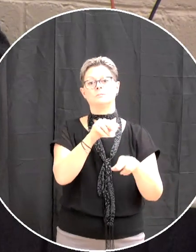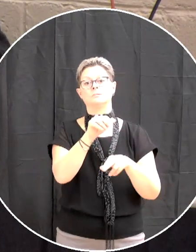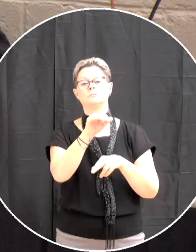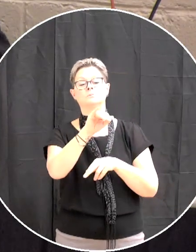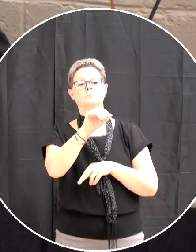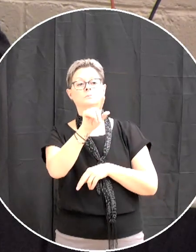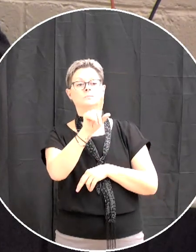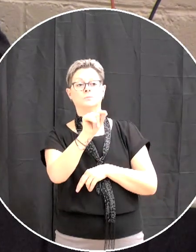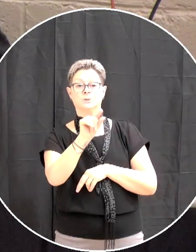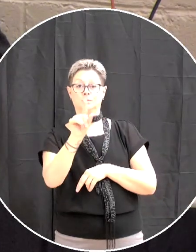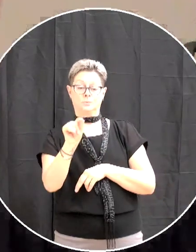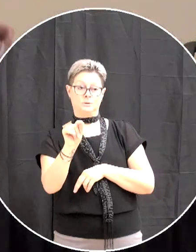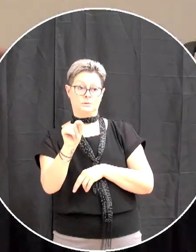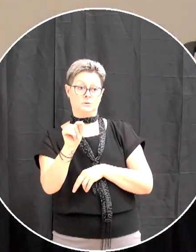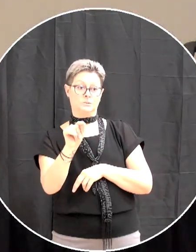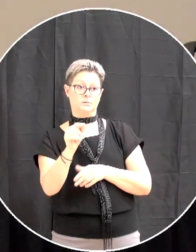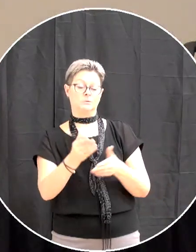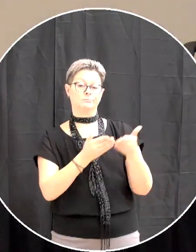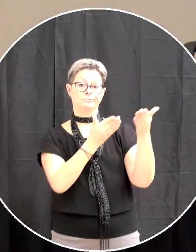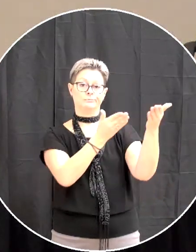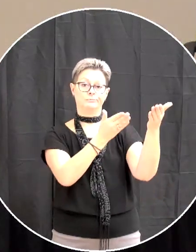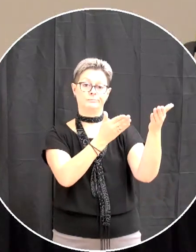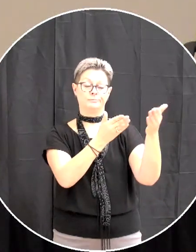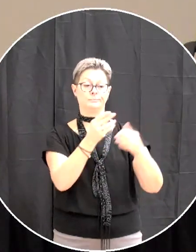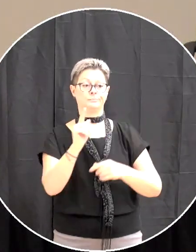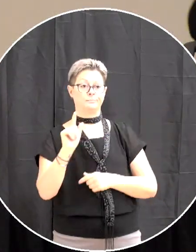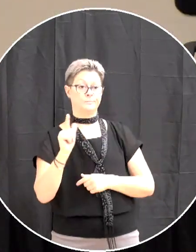presented. So moved. Seconder,